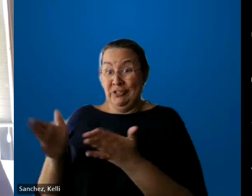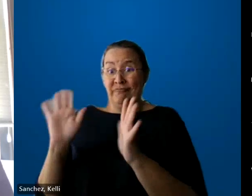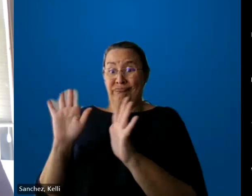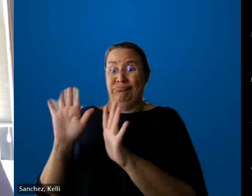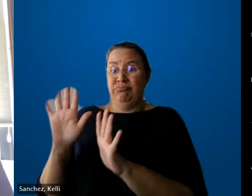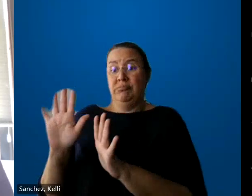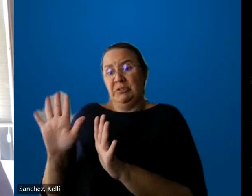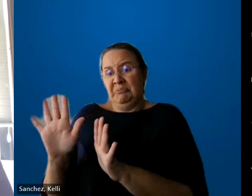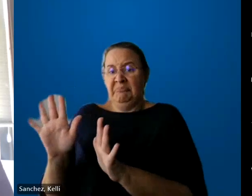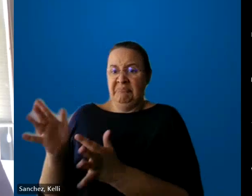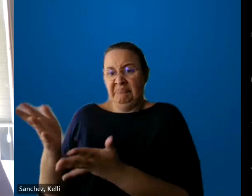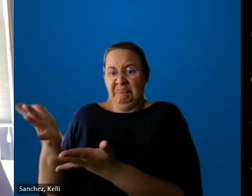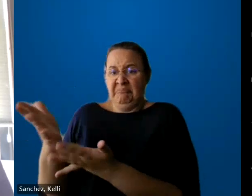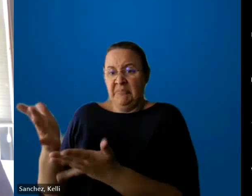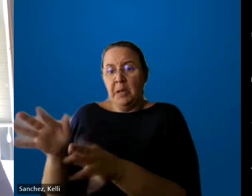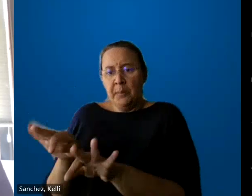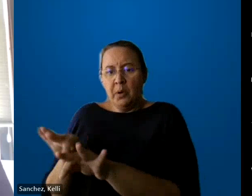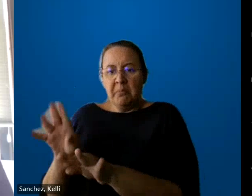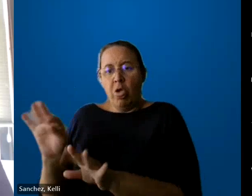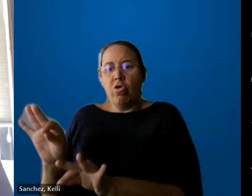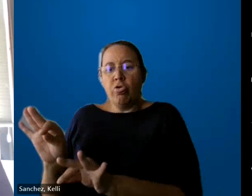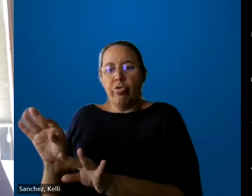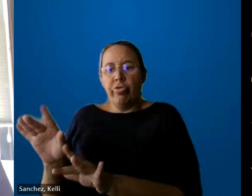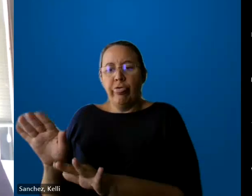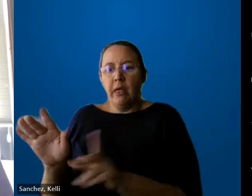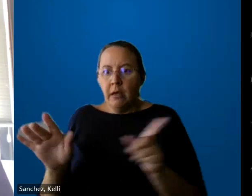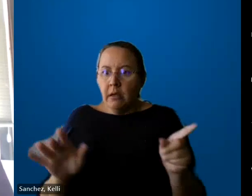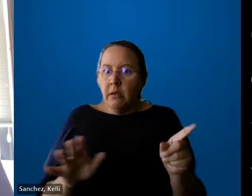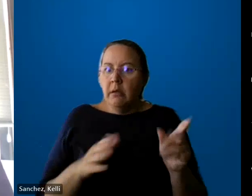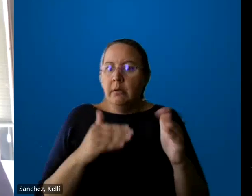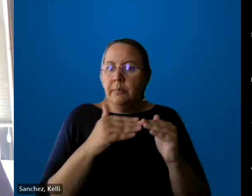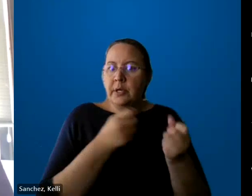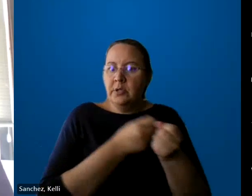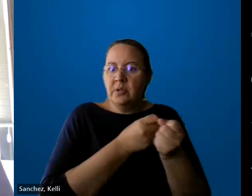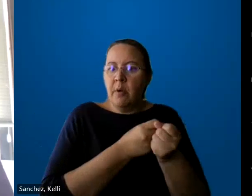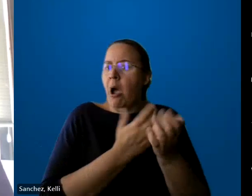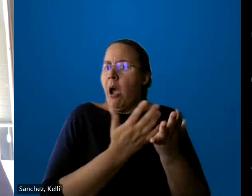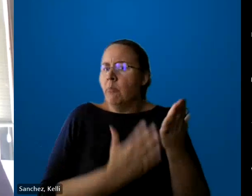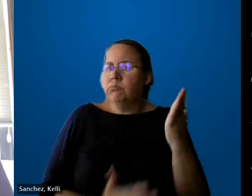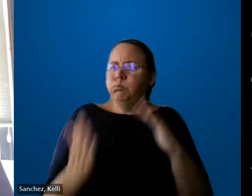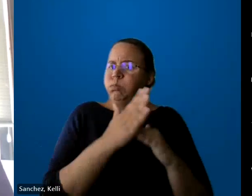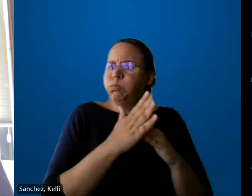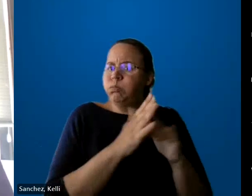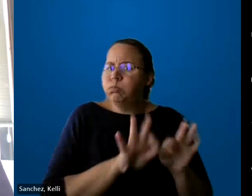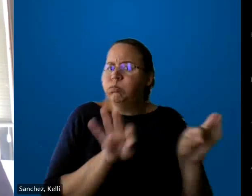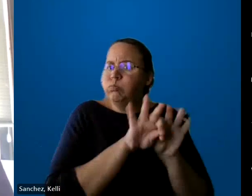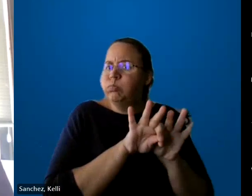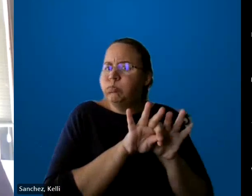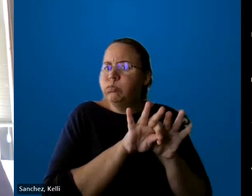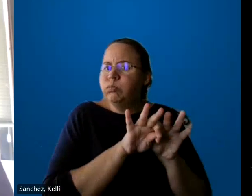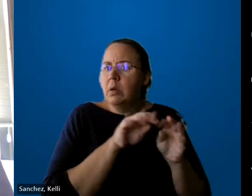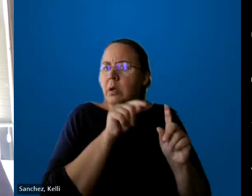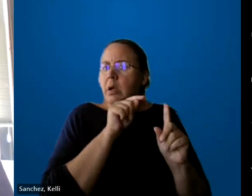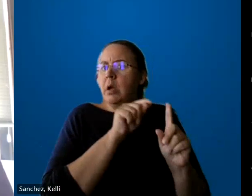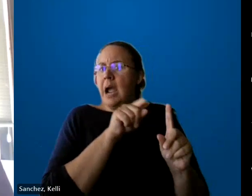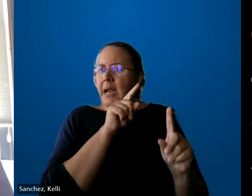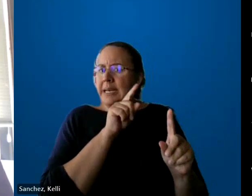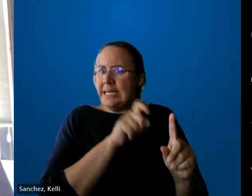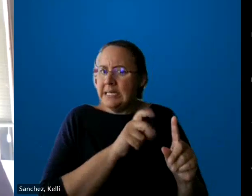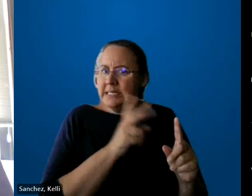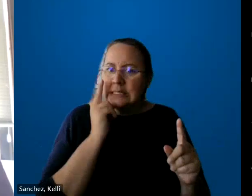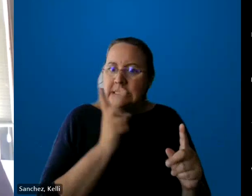or graduate certification that you could have obtained. A peer support was the most important to me because I needed to see